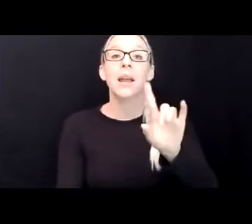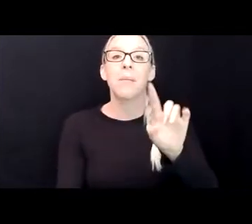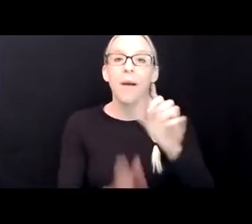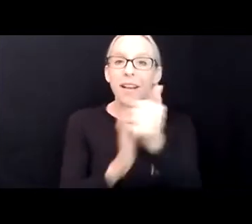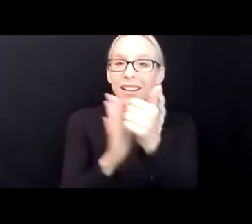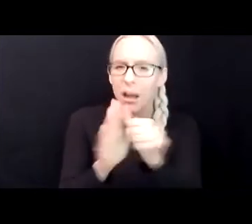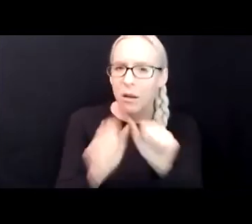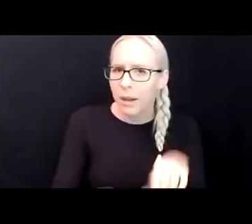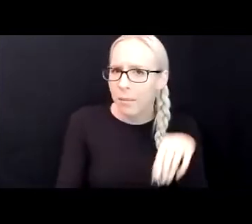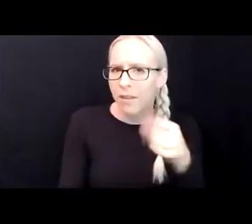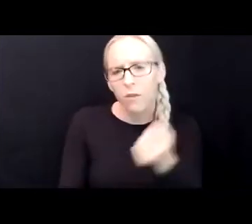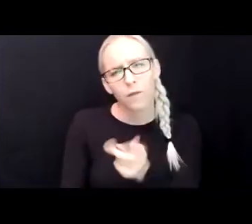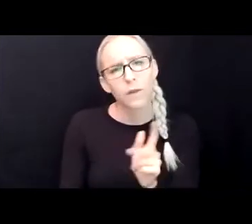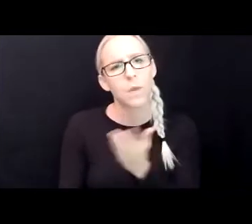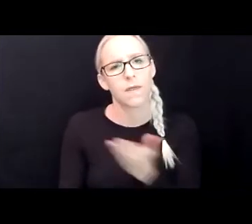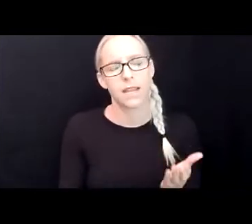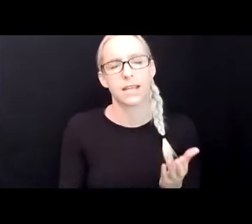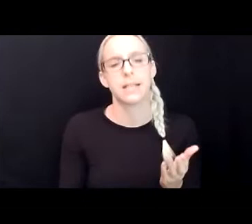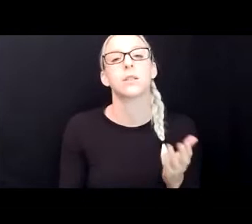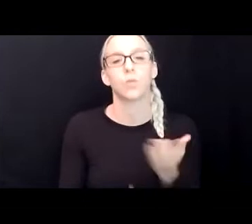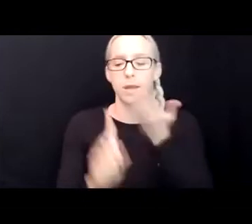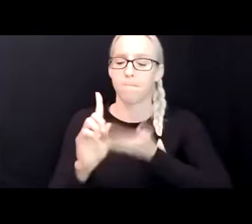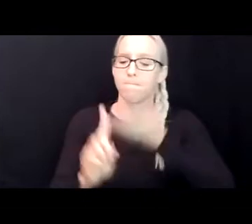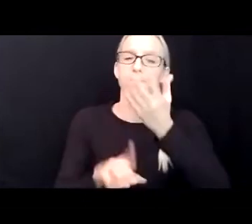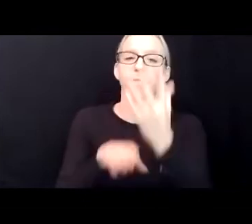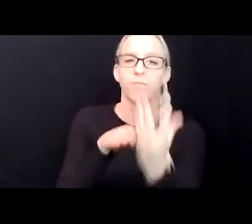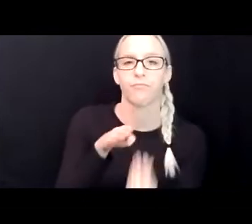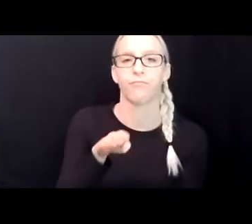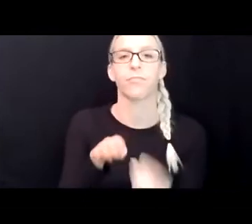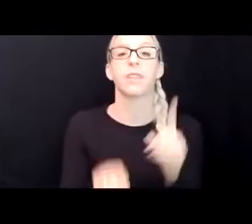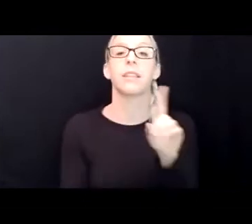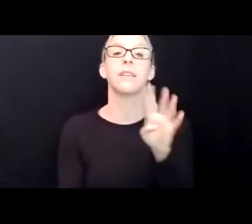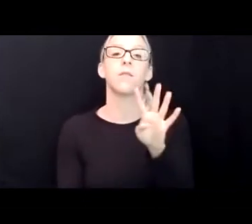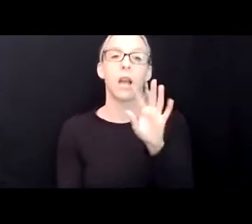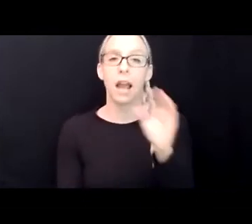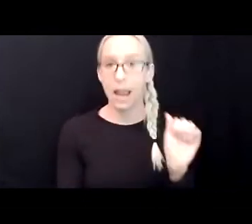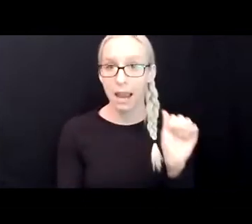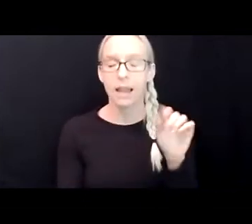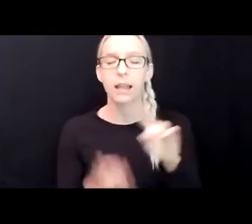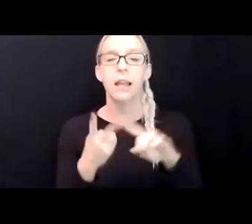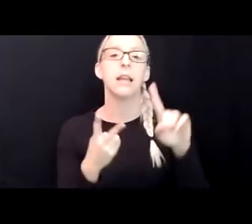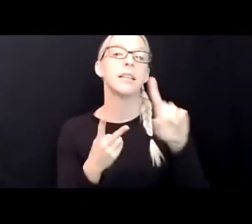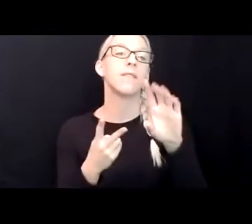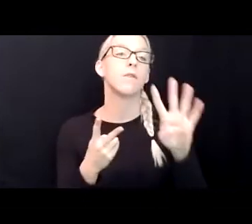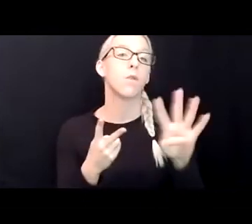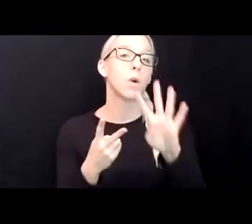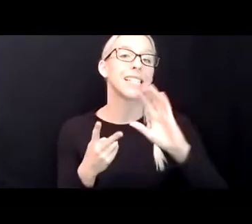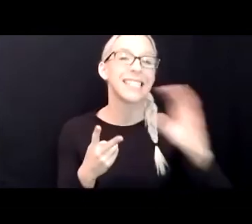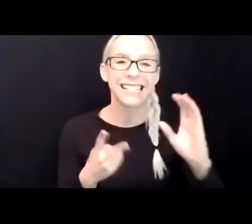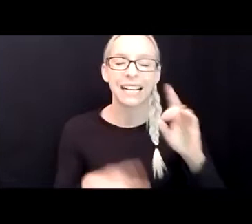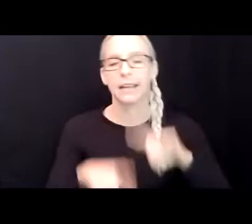few things after a person passes away. And the D4A or the D4C cannot because they're subject to the Medicaid